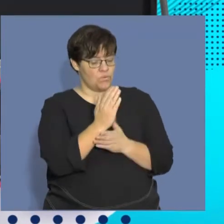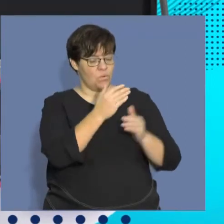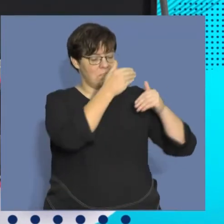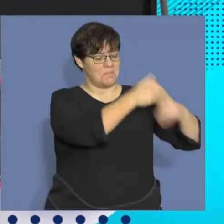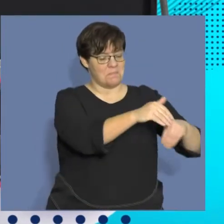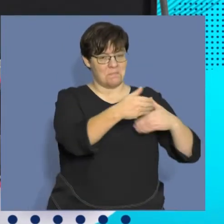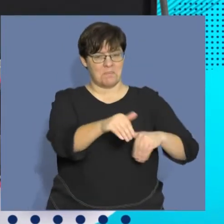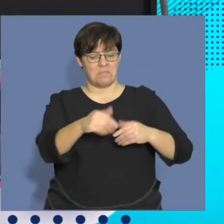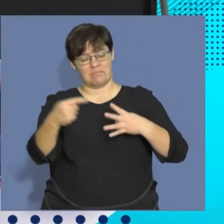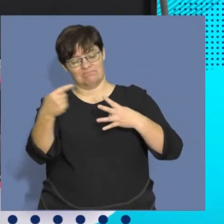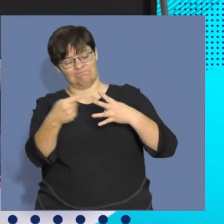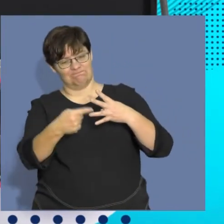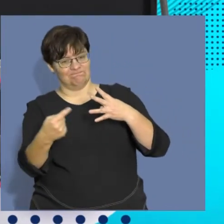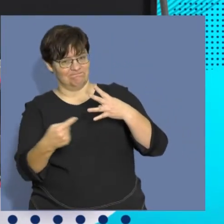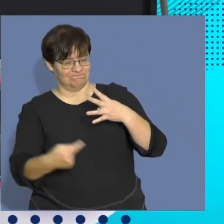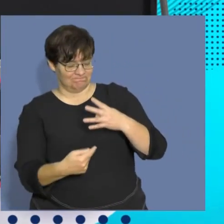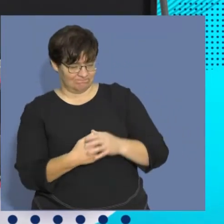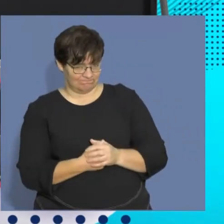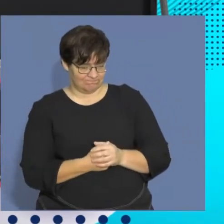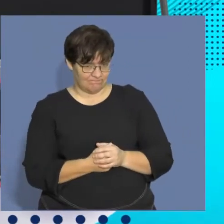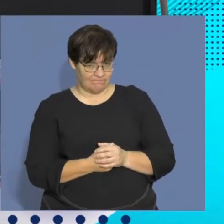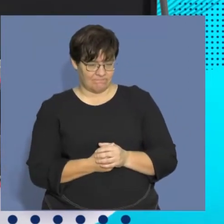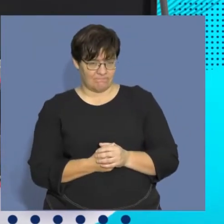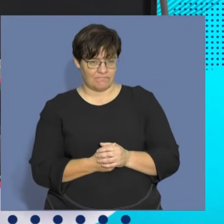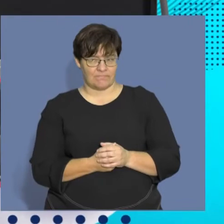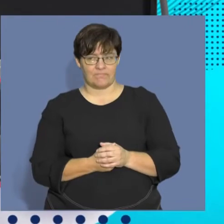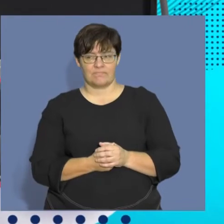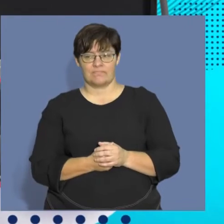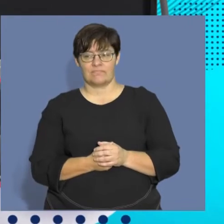limiting factors. So let's talk about this further.